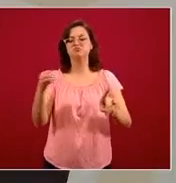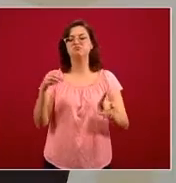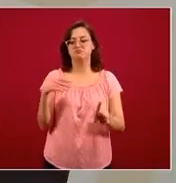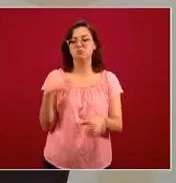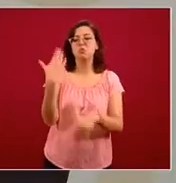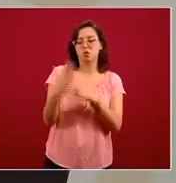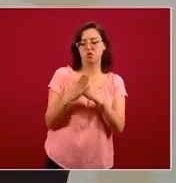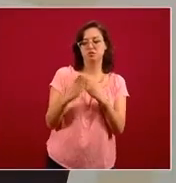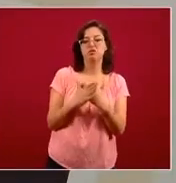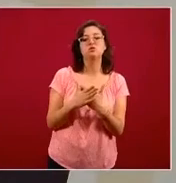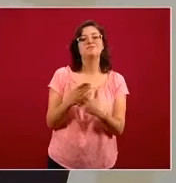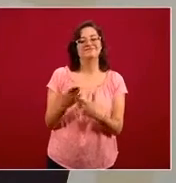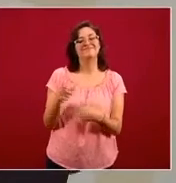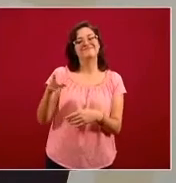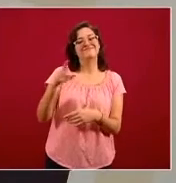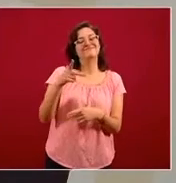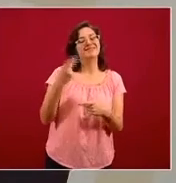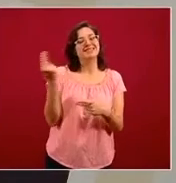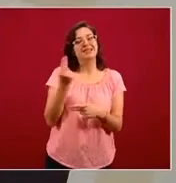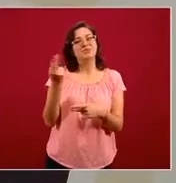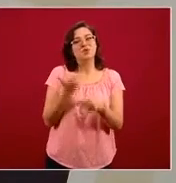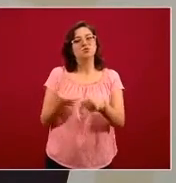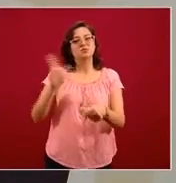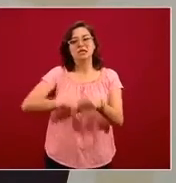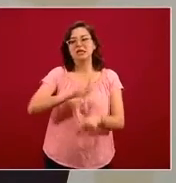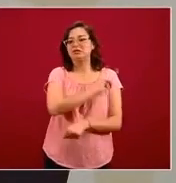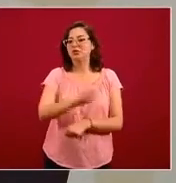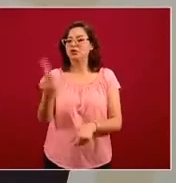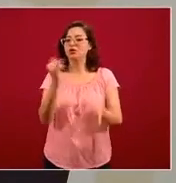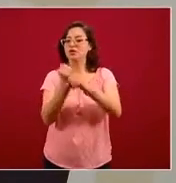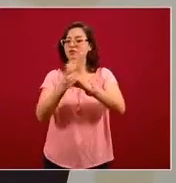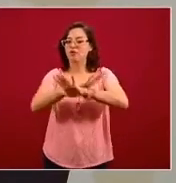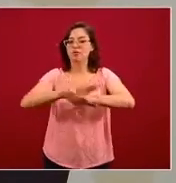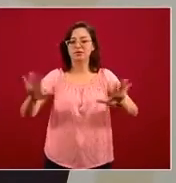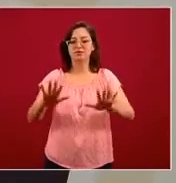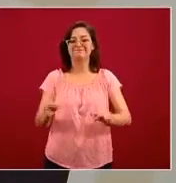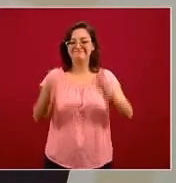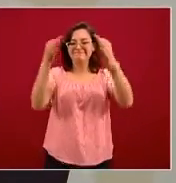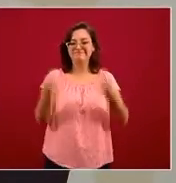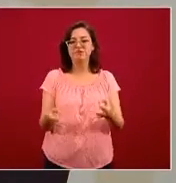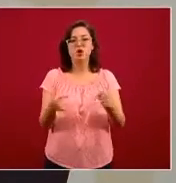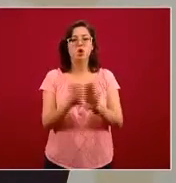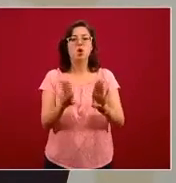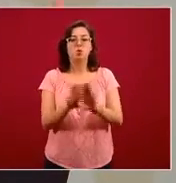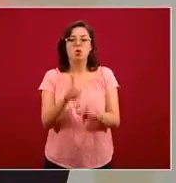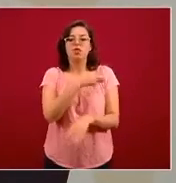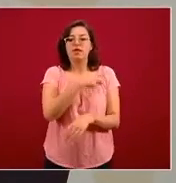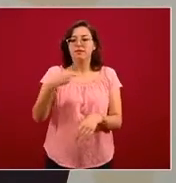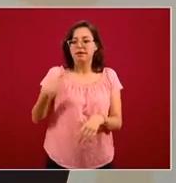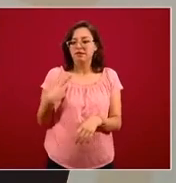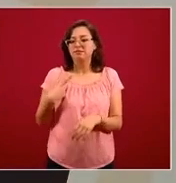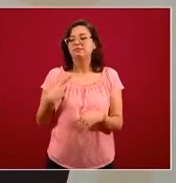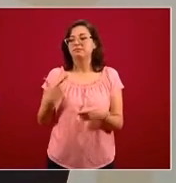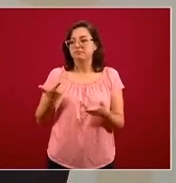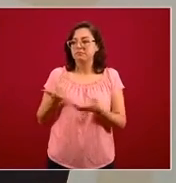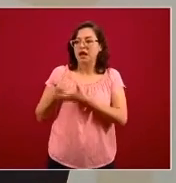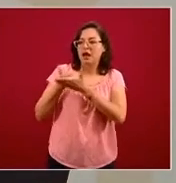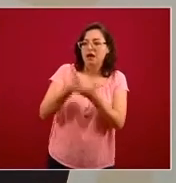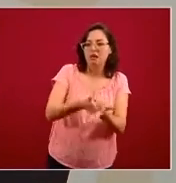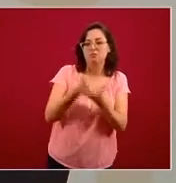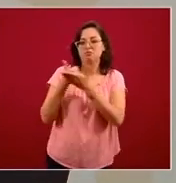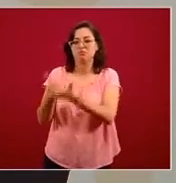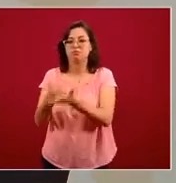Now, we are going to take a firm position in this matter and get information to all hospitals and all institutions so that they